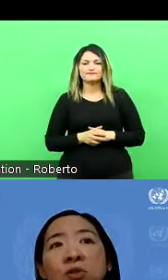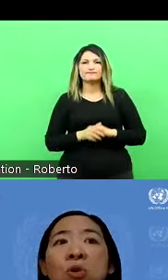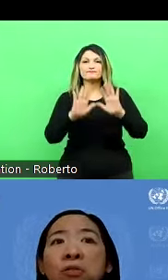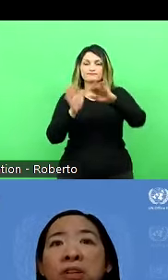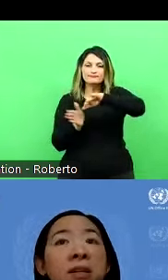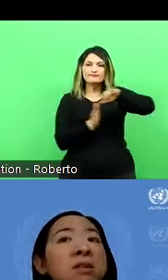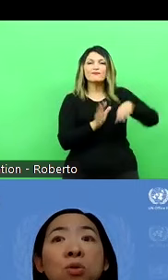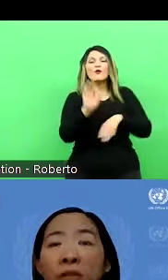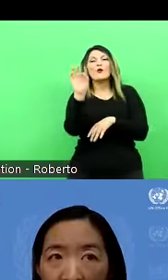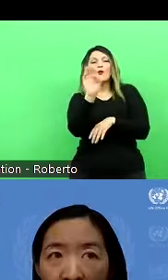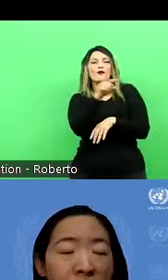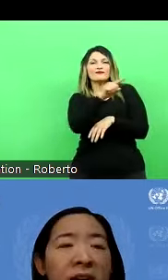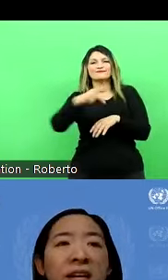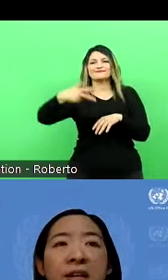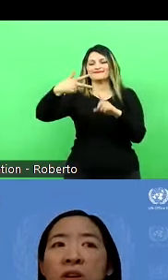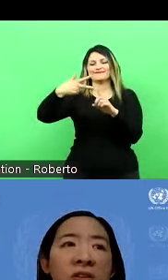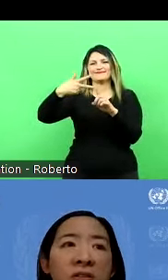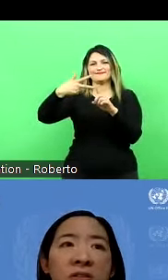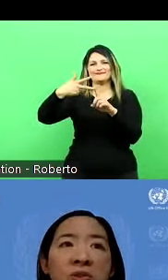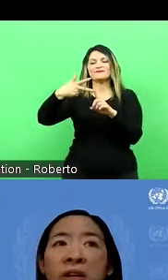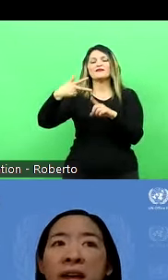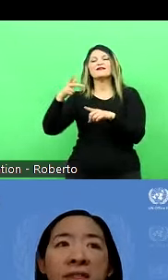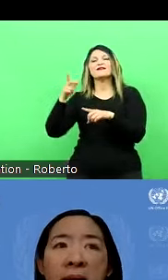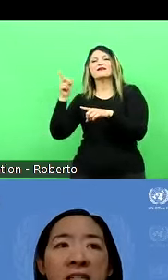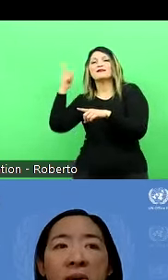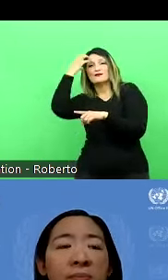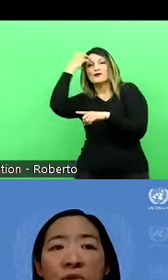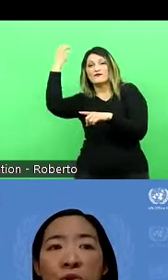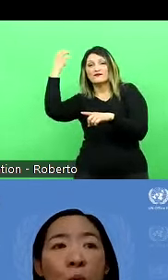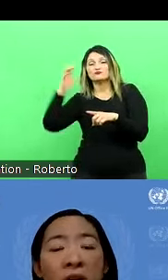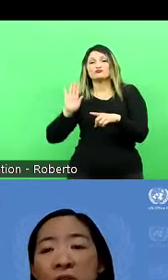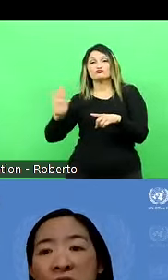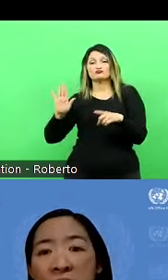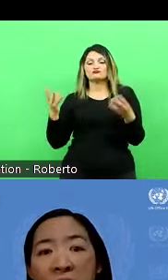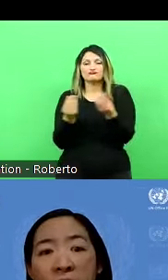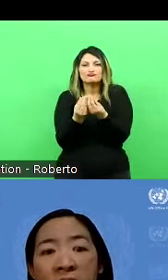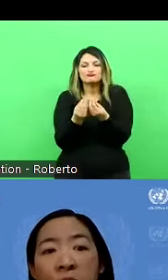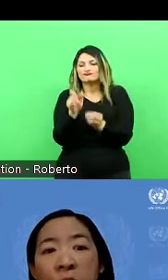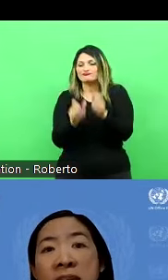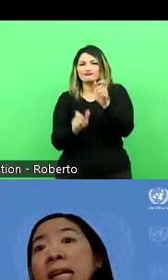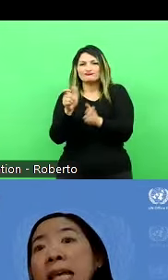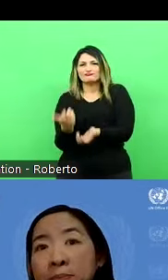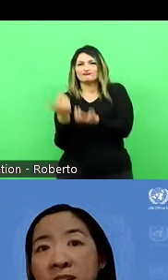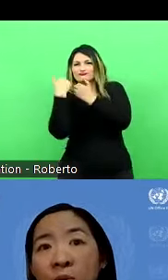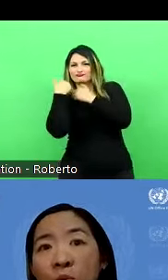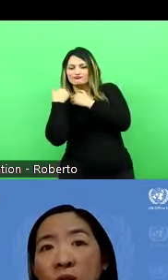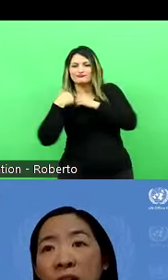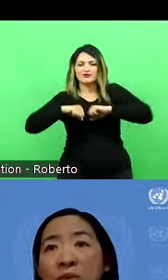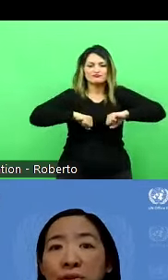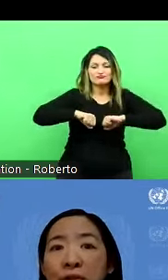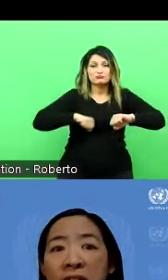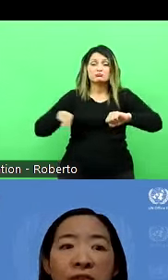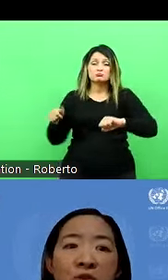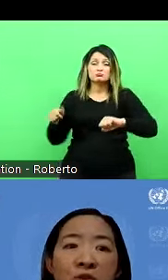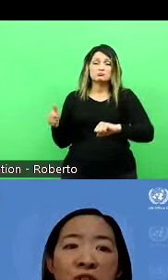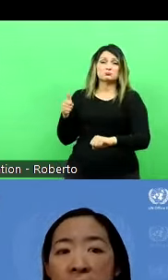if you score 3, then you're very good. If you're not scoring at the maximum 2, 1, or 0, you see the gaps of what you can